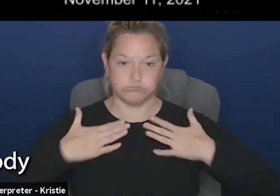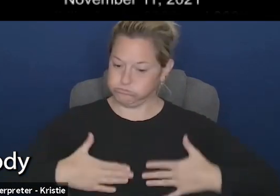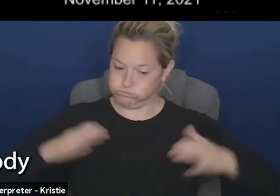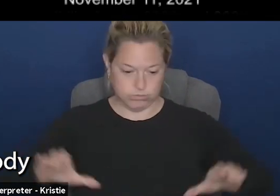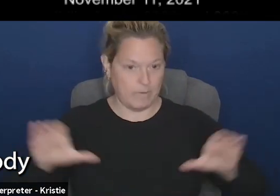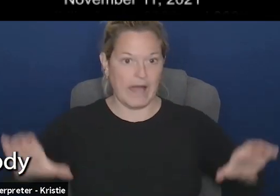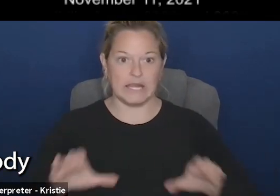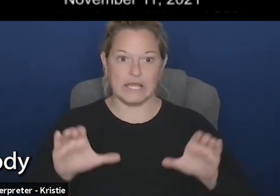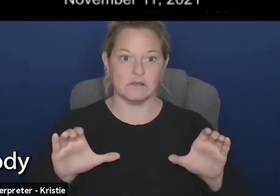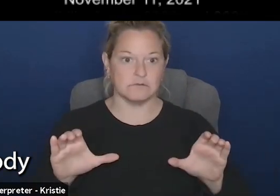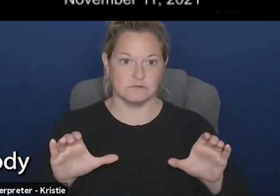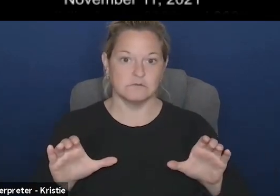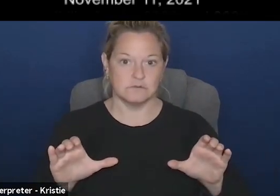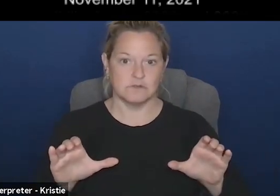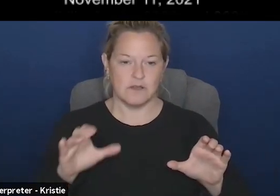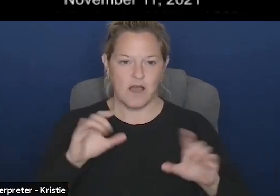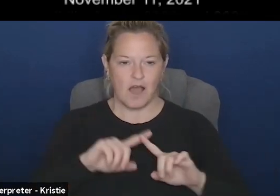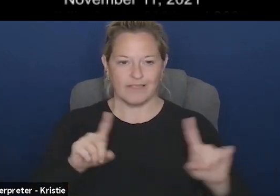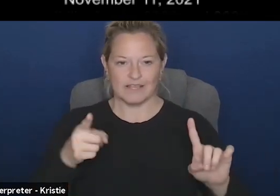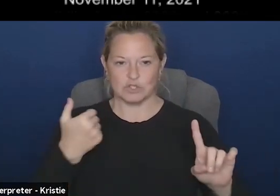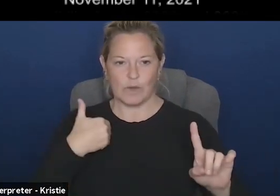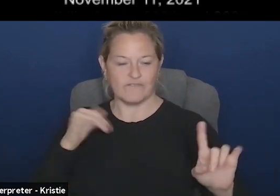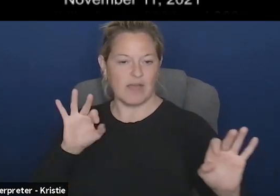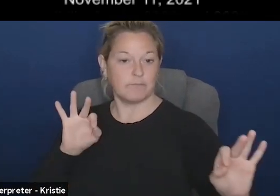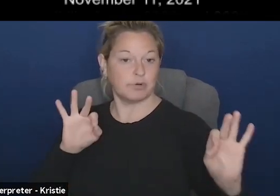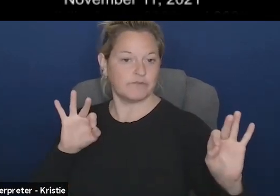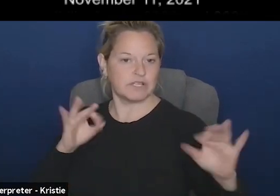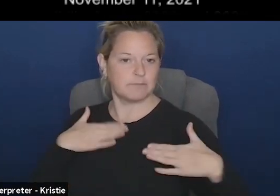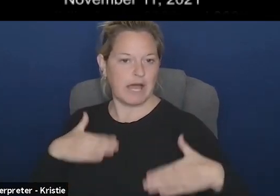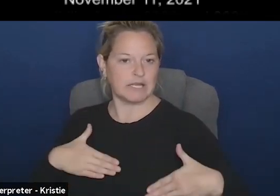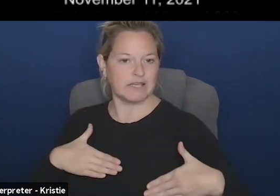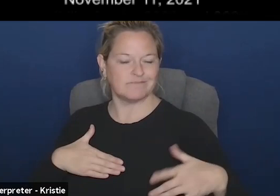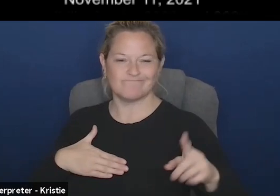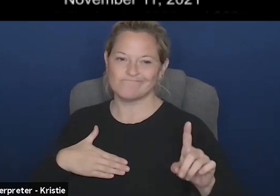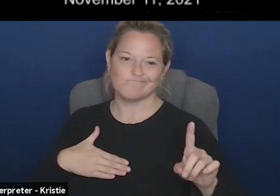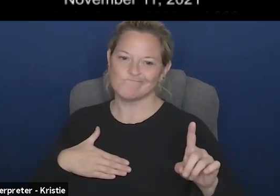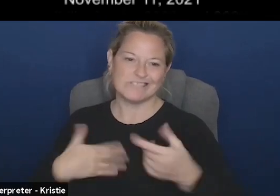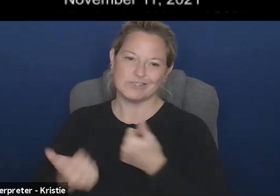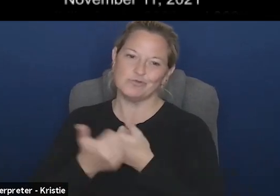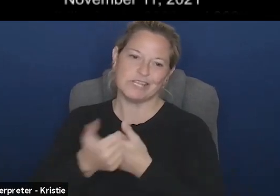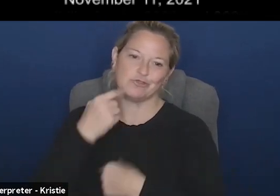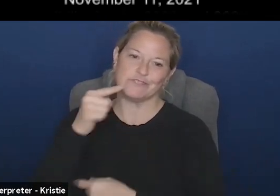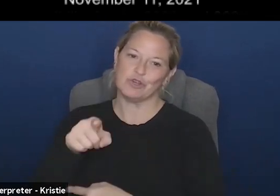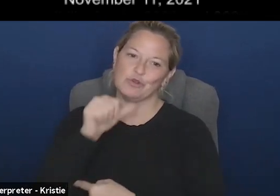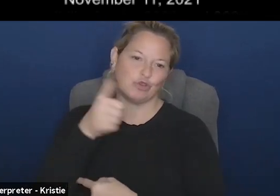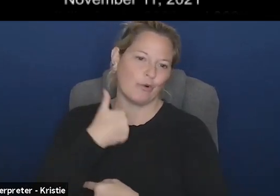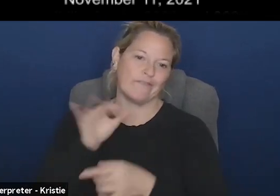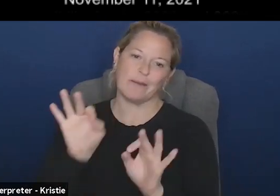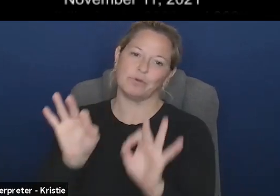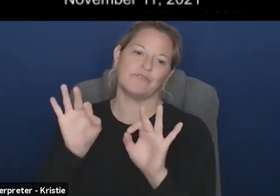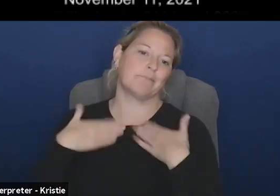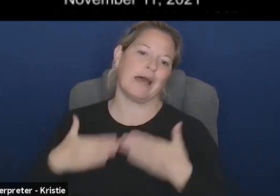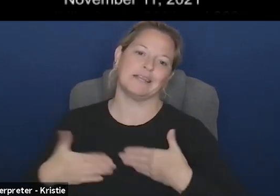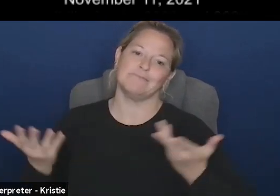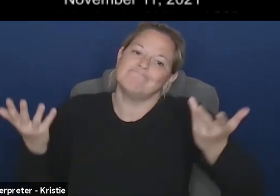unless you have a body that's perfect, it's too dangerous for you to go into space. And I'm